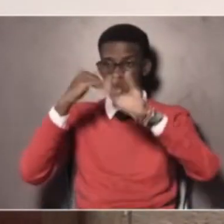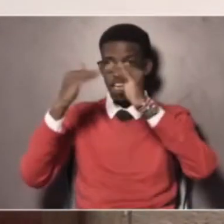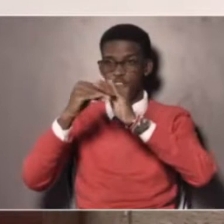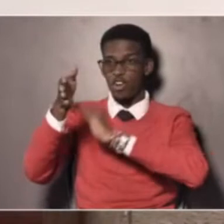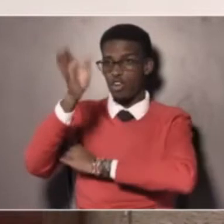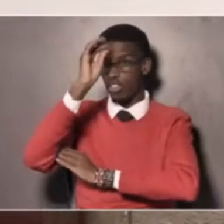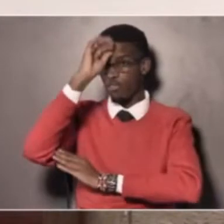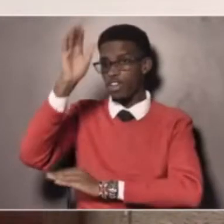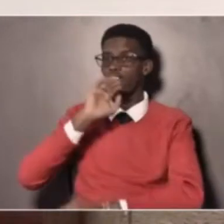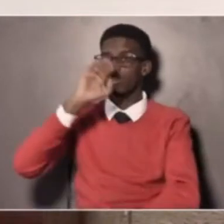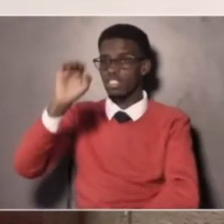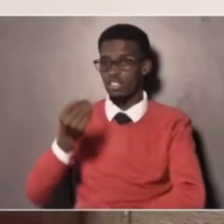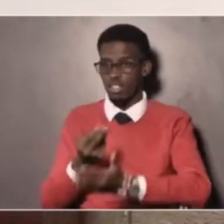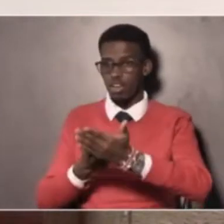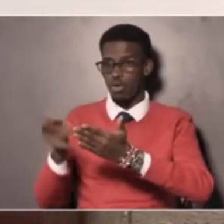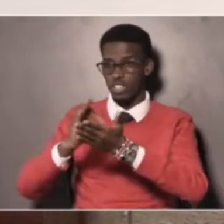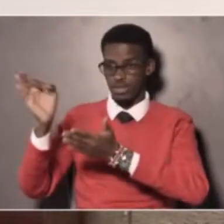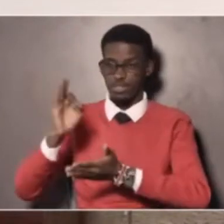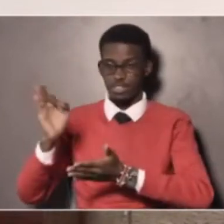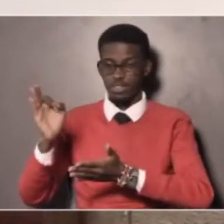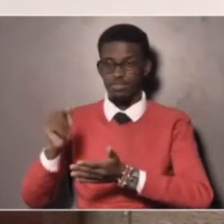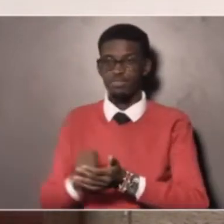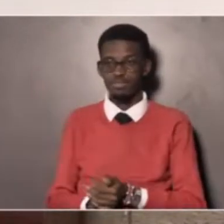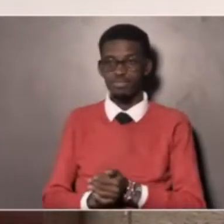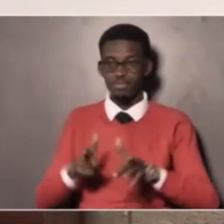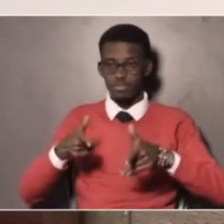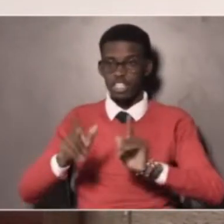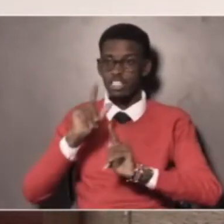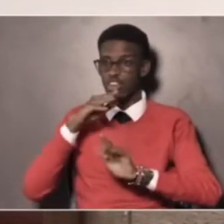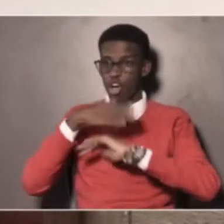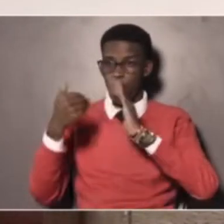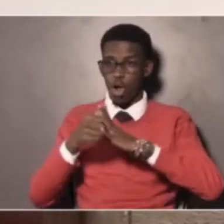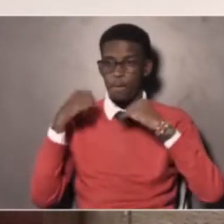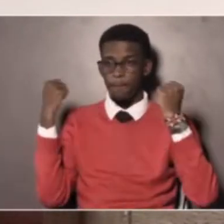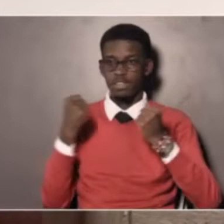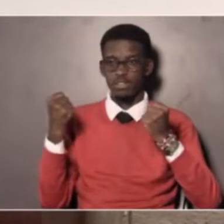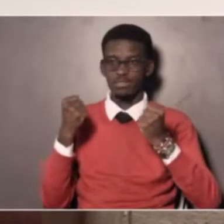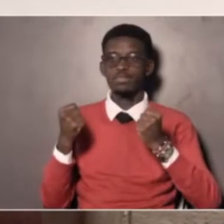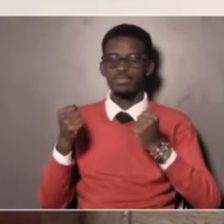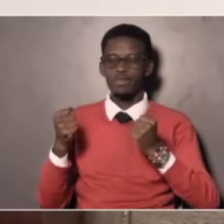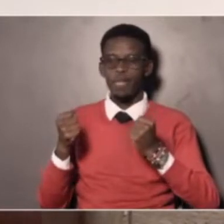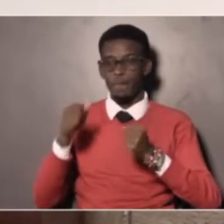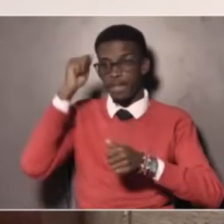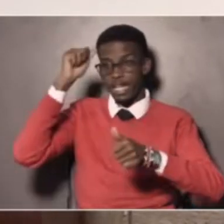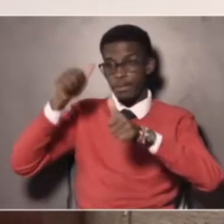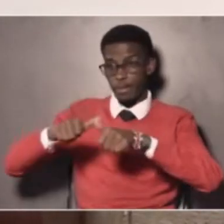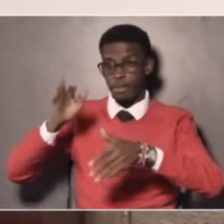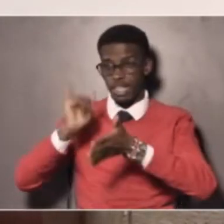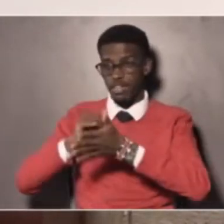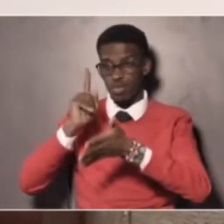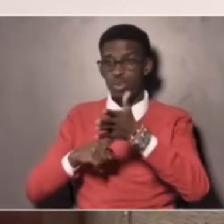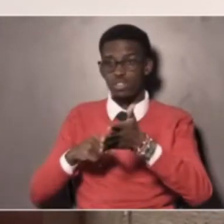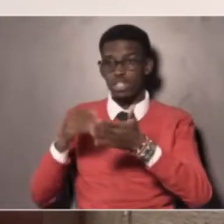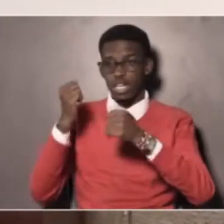the Father, God the Son, and God the Holy Spirit. So let us all be courageous, boys and girls. Let us remember what we are